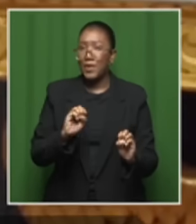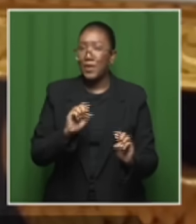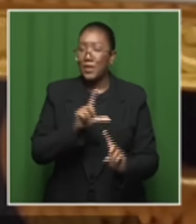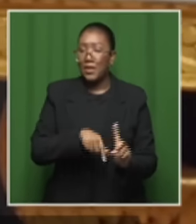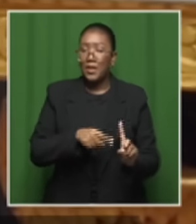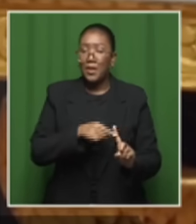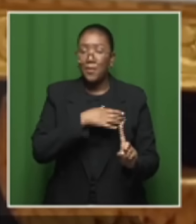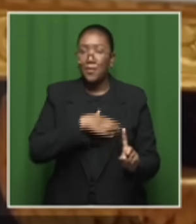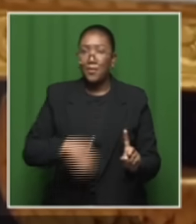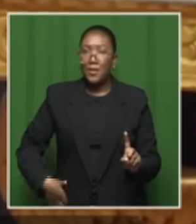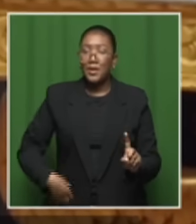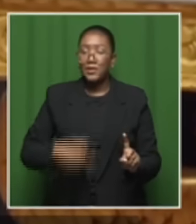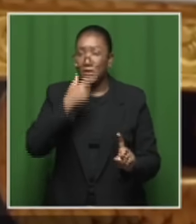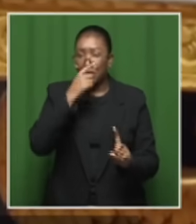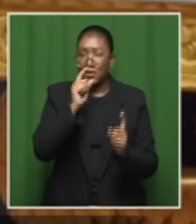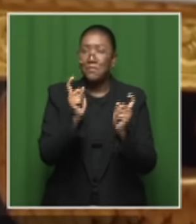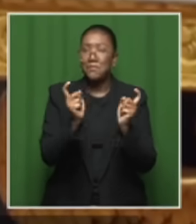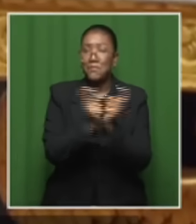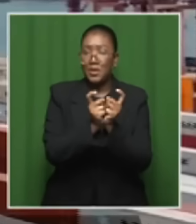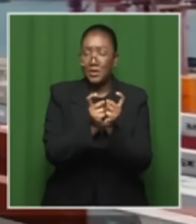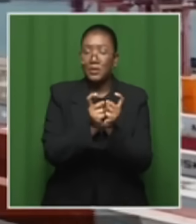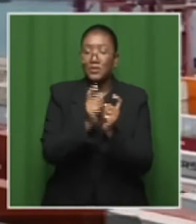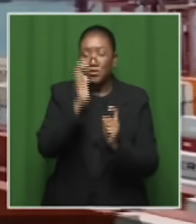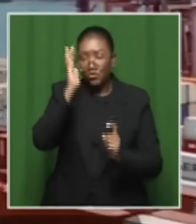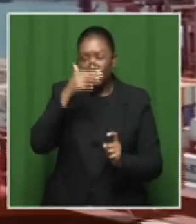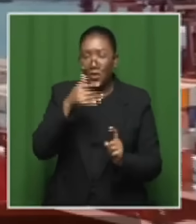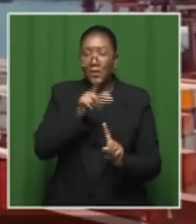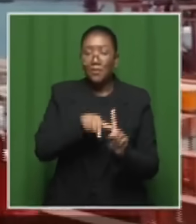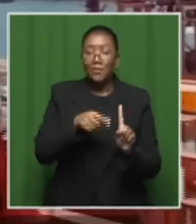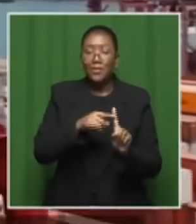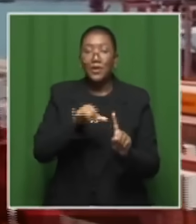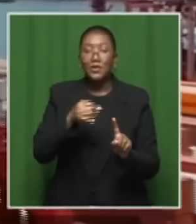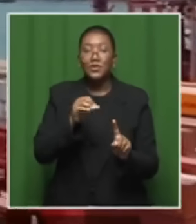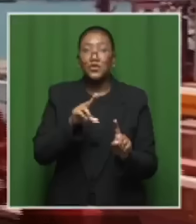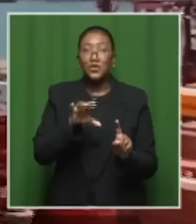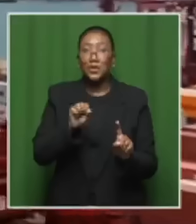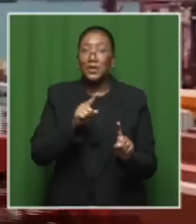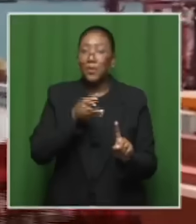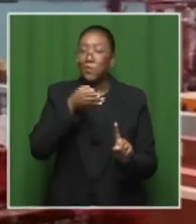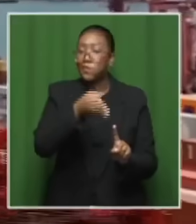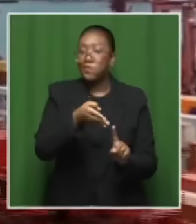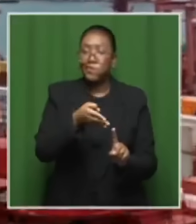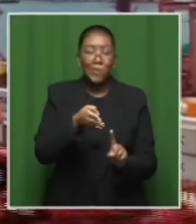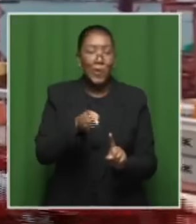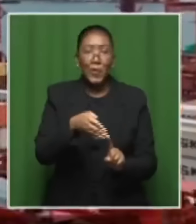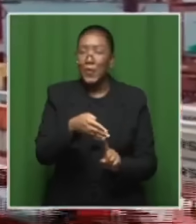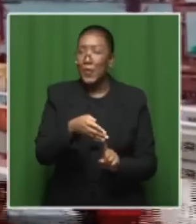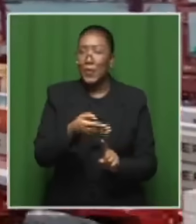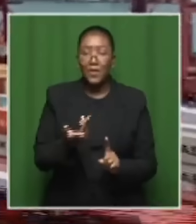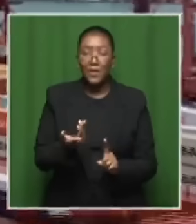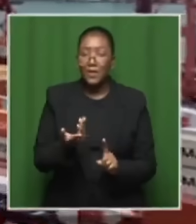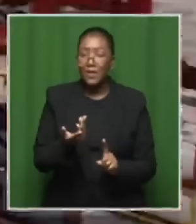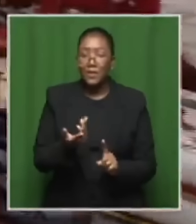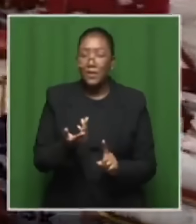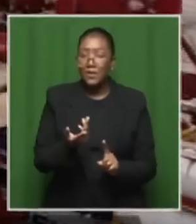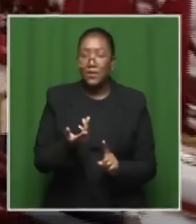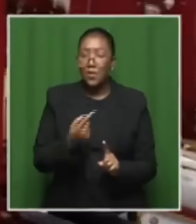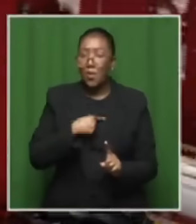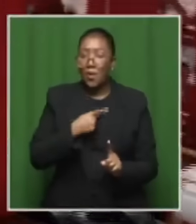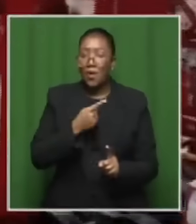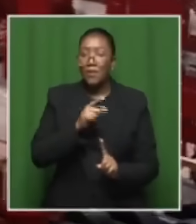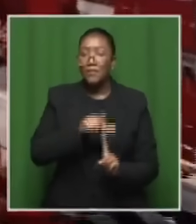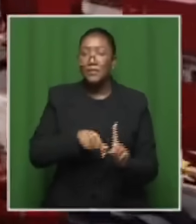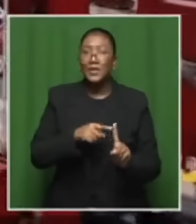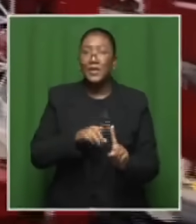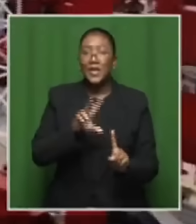president met with President Trump, with the delegation that accompanied the president, because he didn't have a visa.